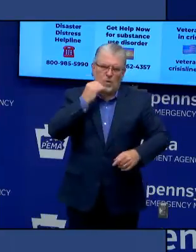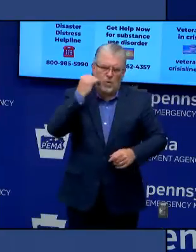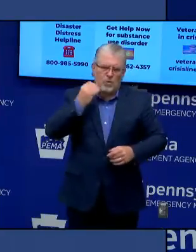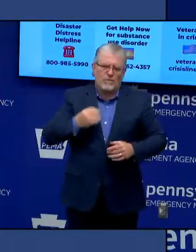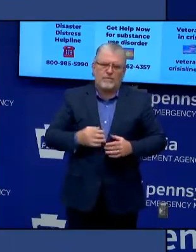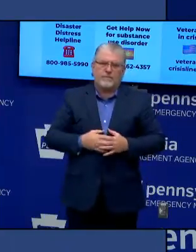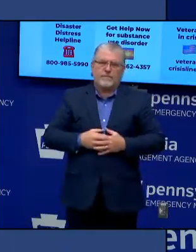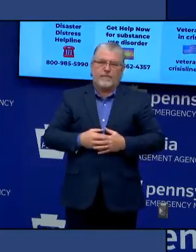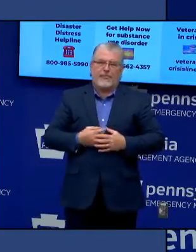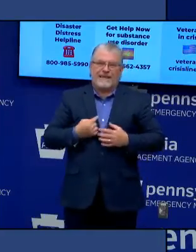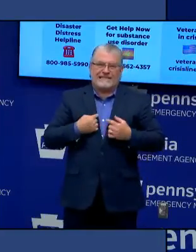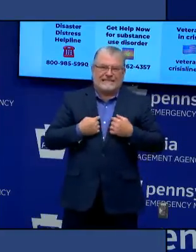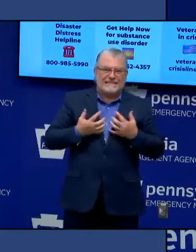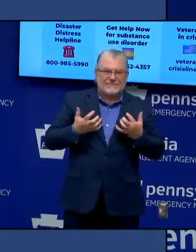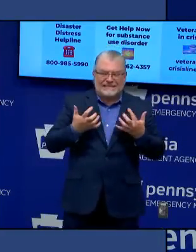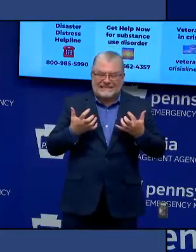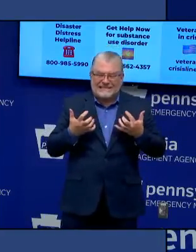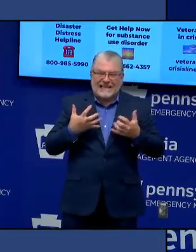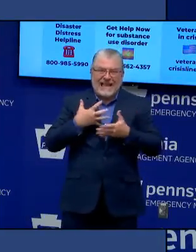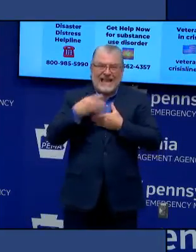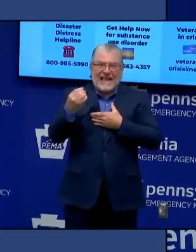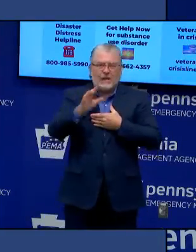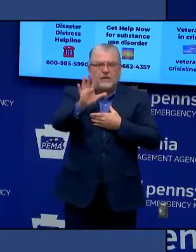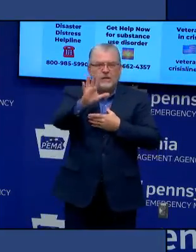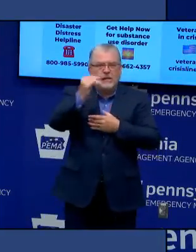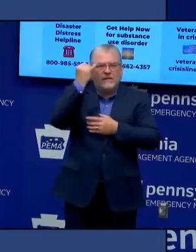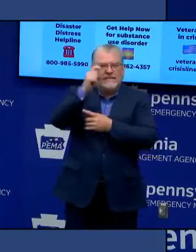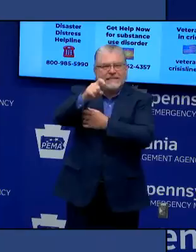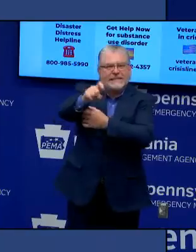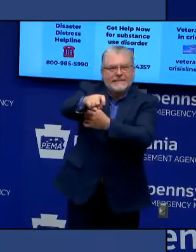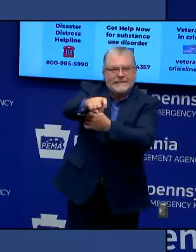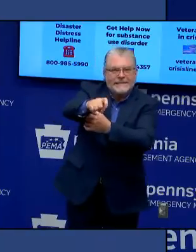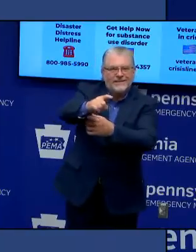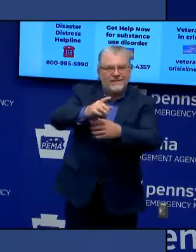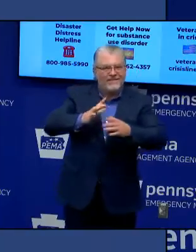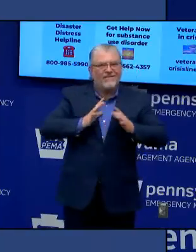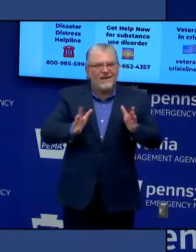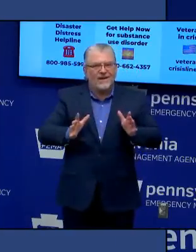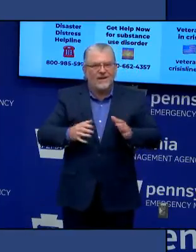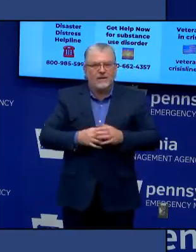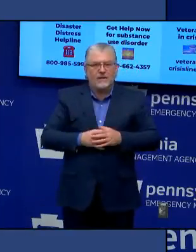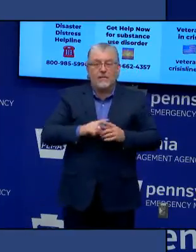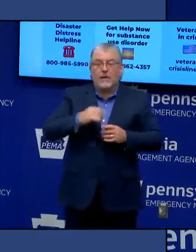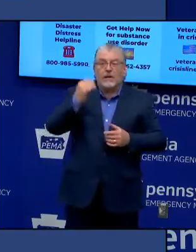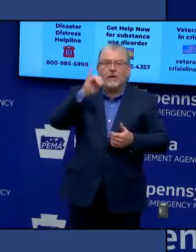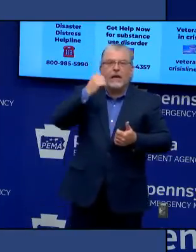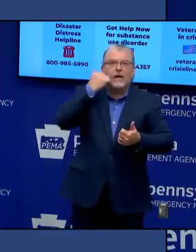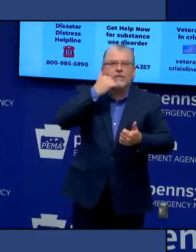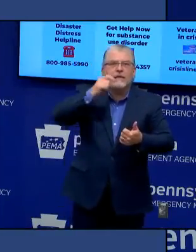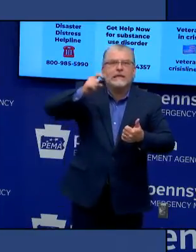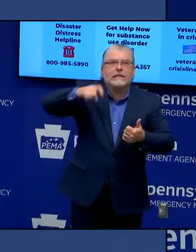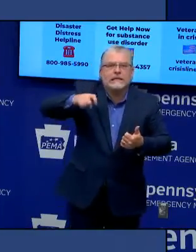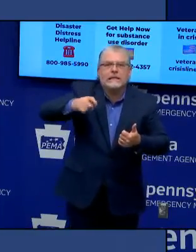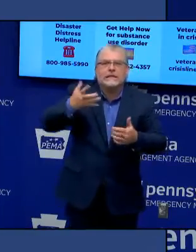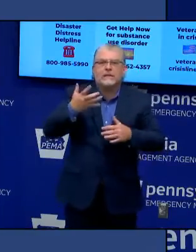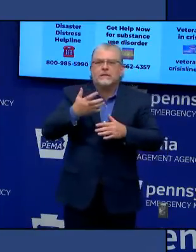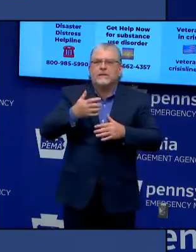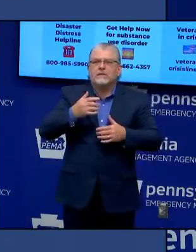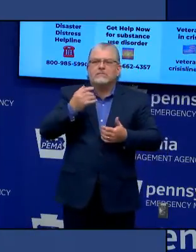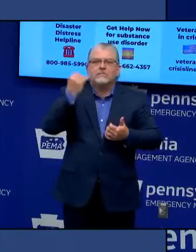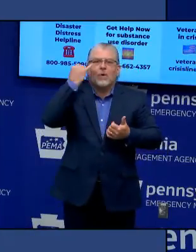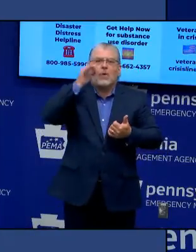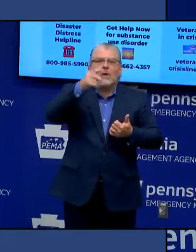you need several things from that store instead of making daily trips or multiple daily trips from your